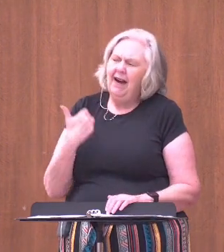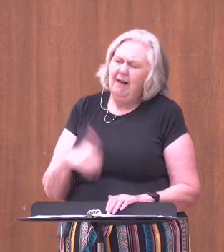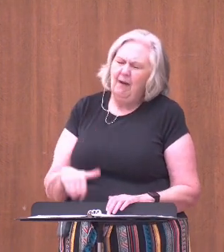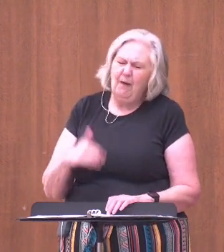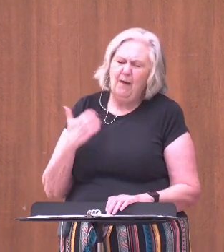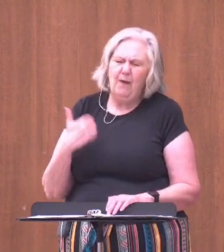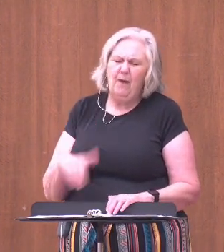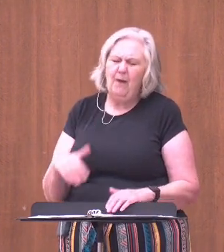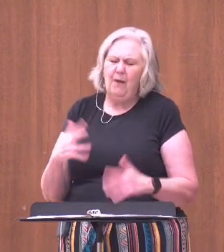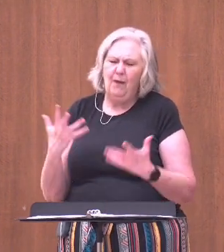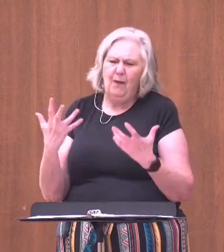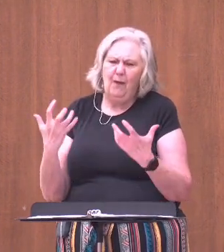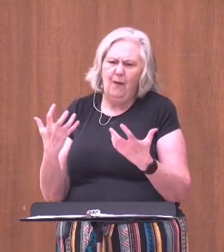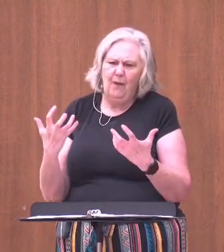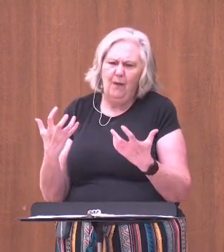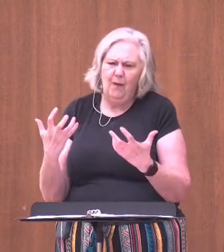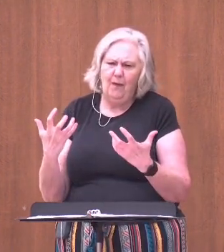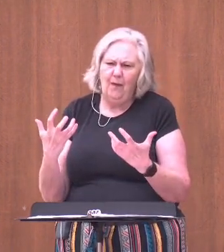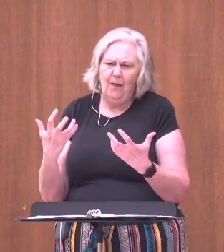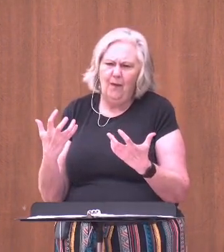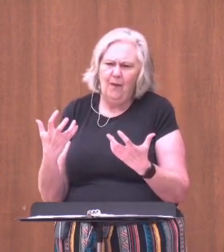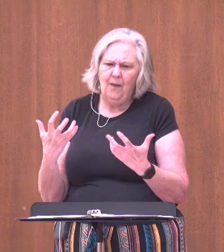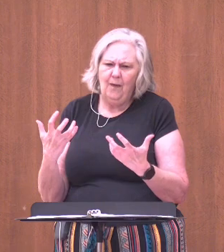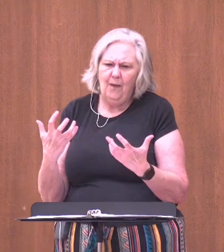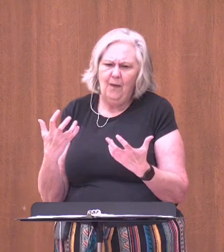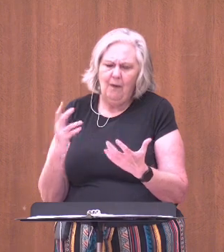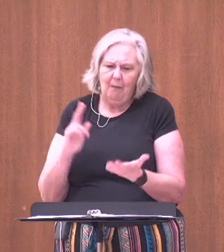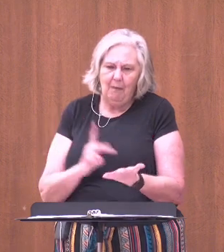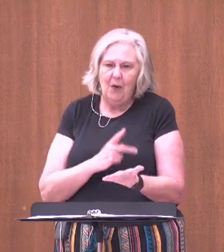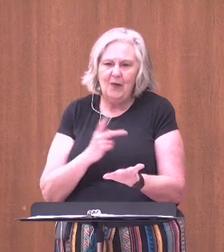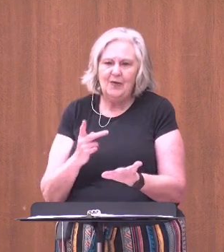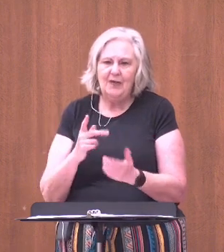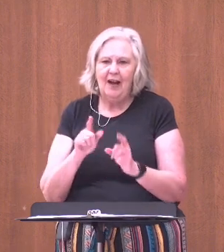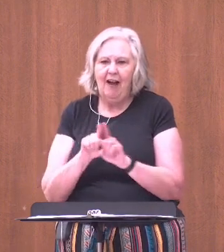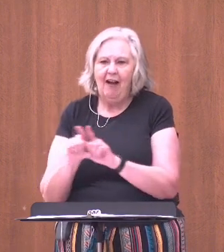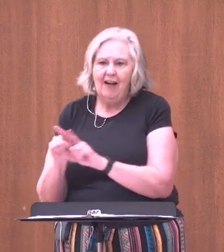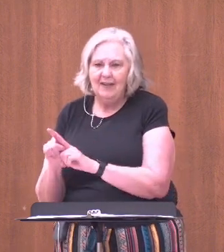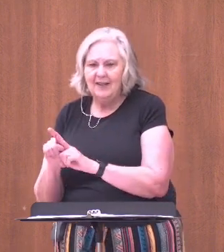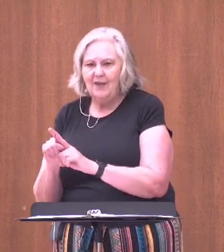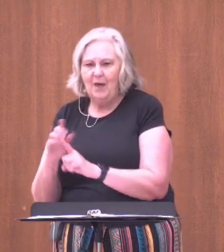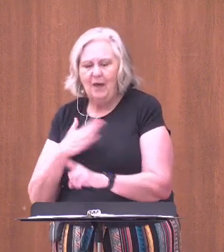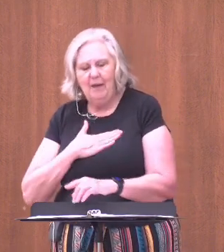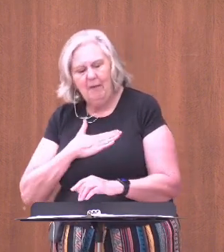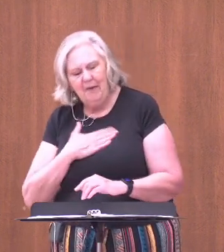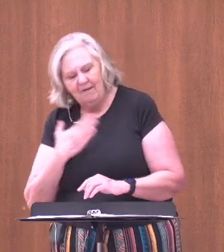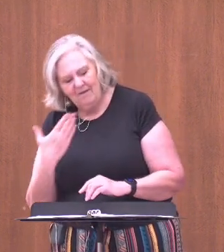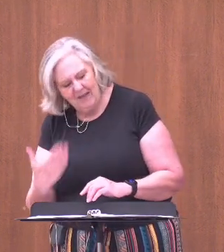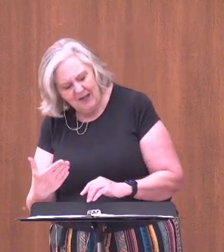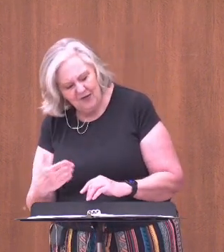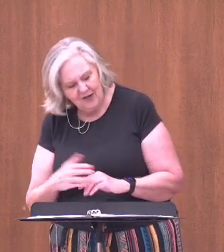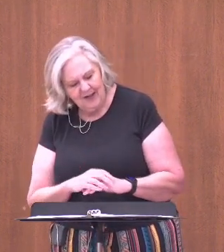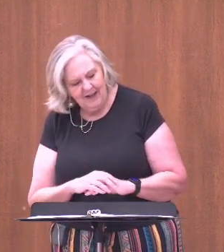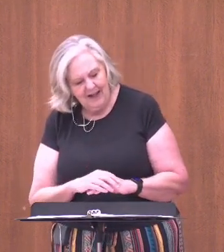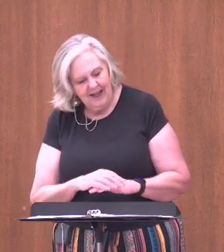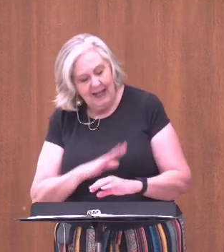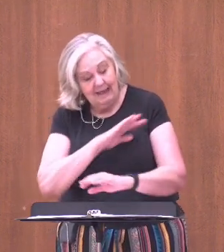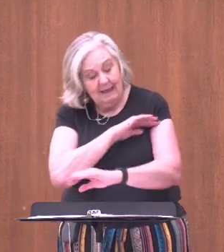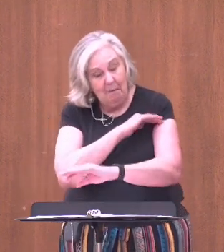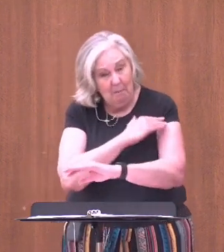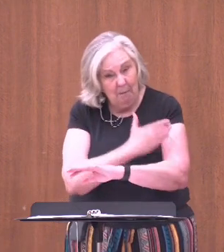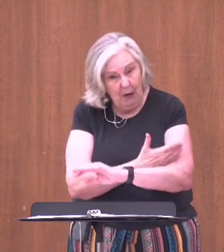within me." Do you hear the poetry, but also the profession? The power there is